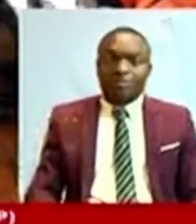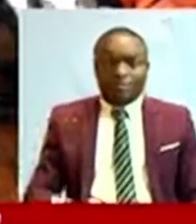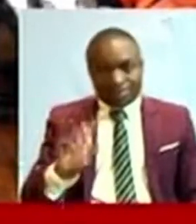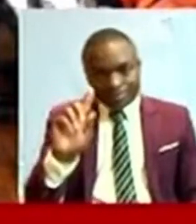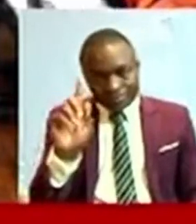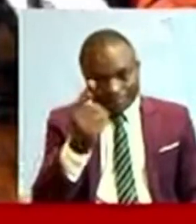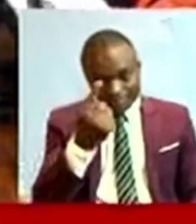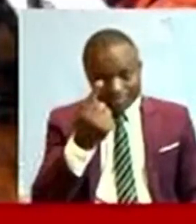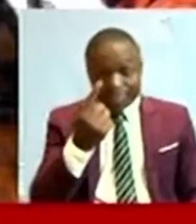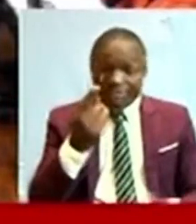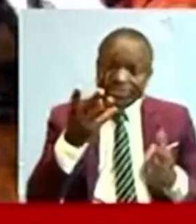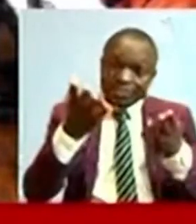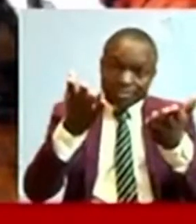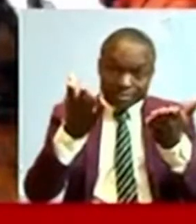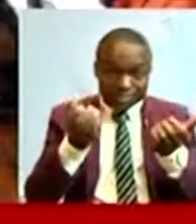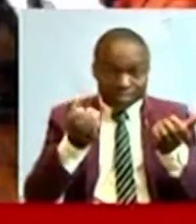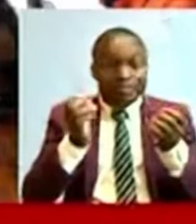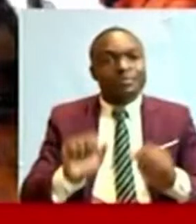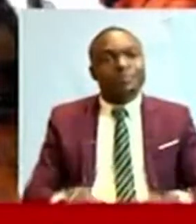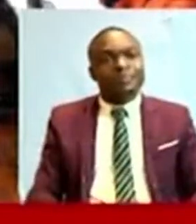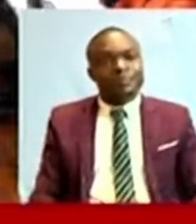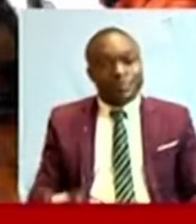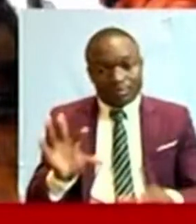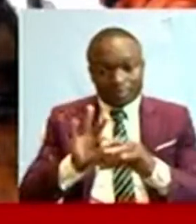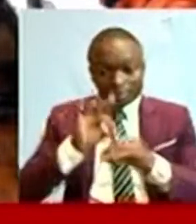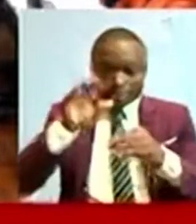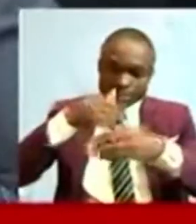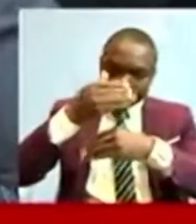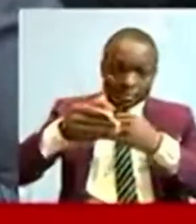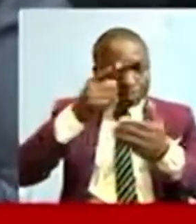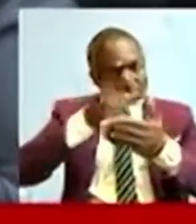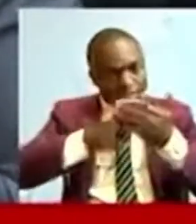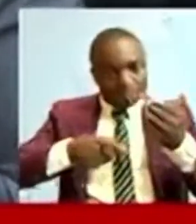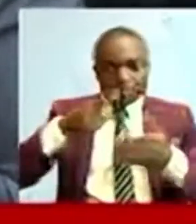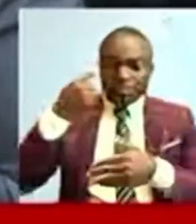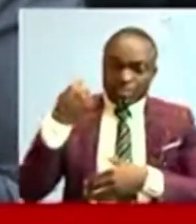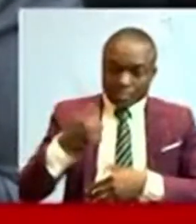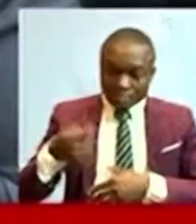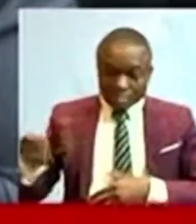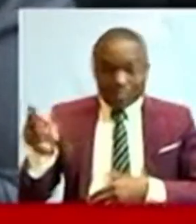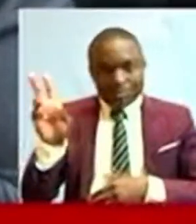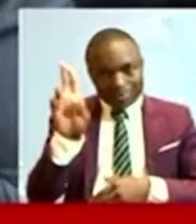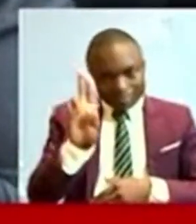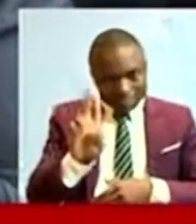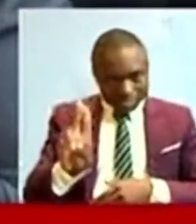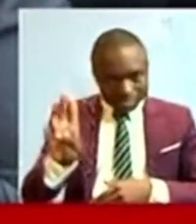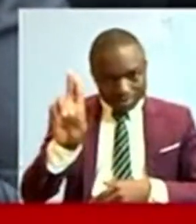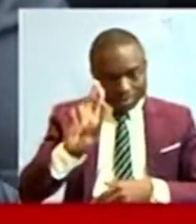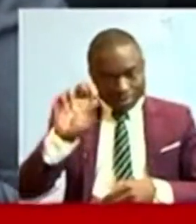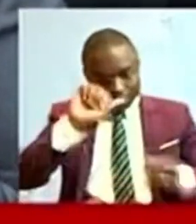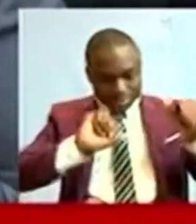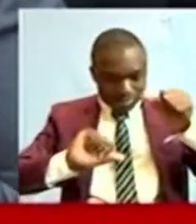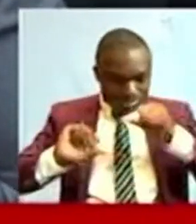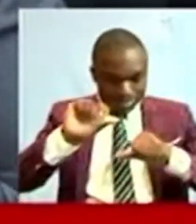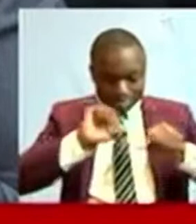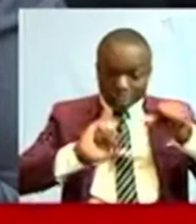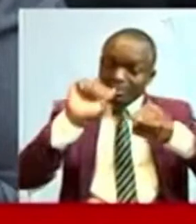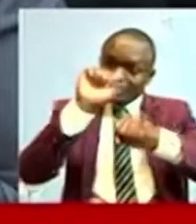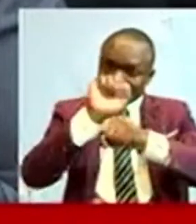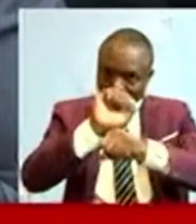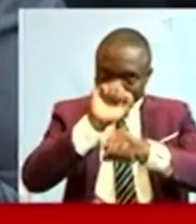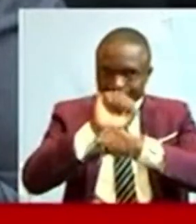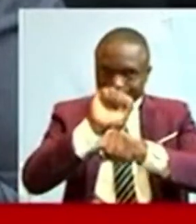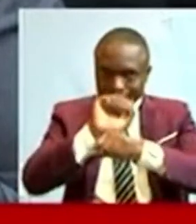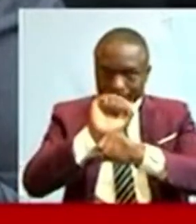First, I would like to find out what tool you used to assess performance of